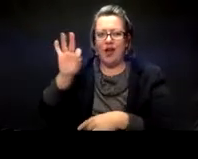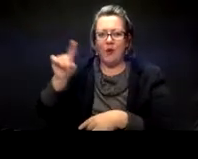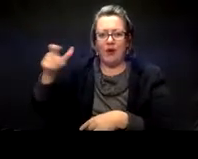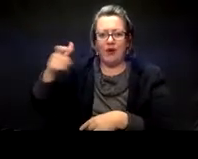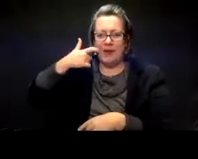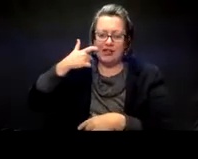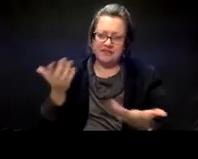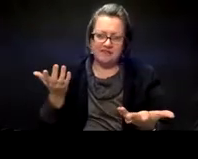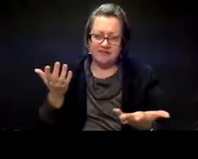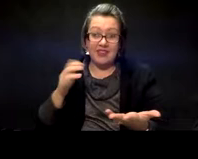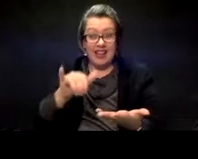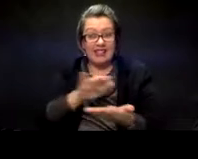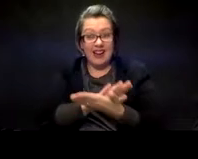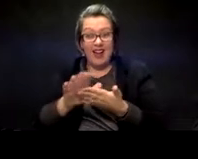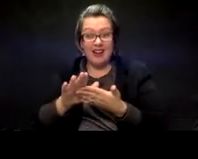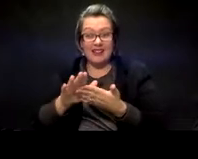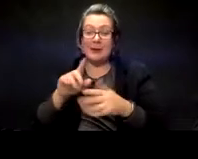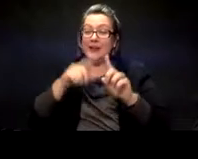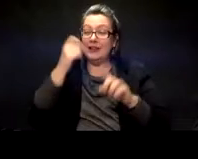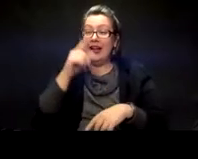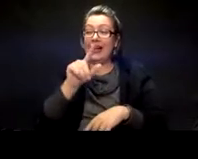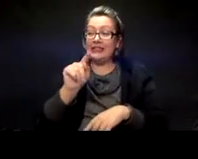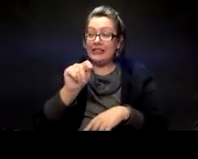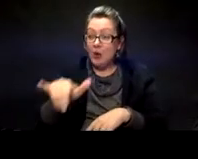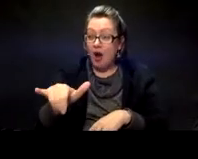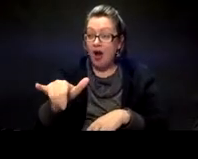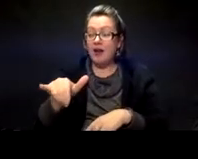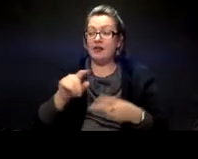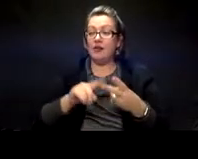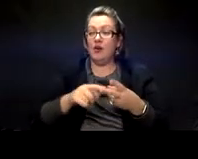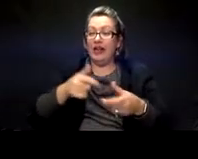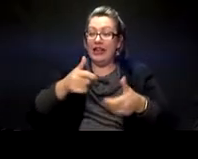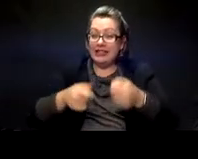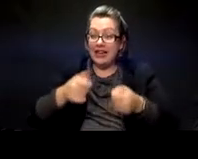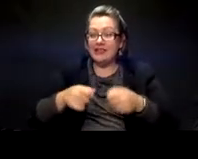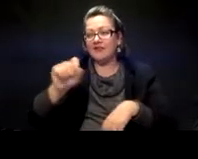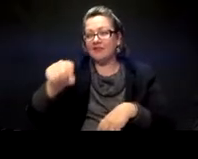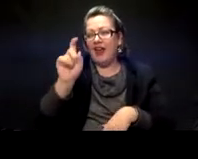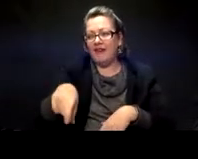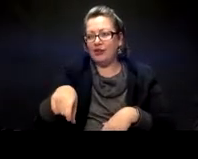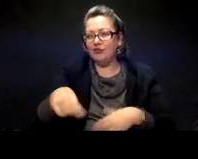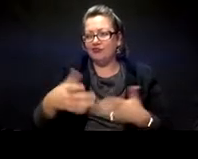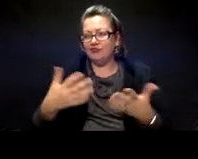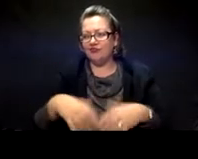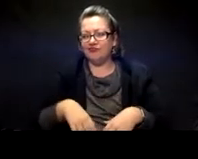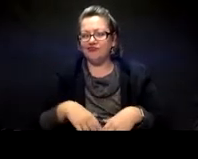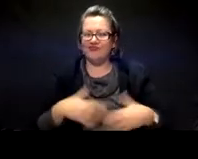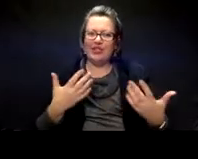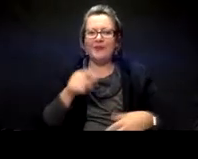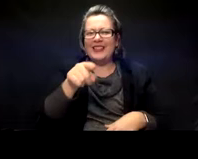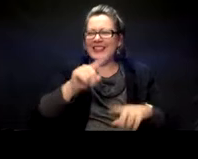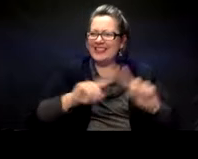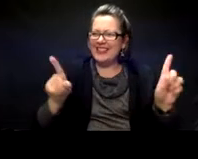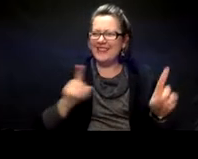So the person calling 911 would not necessarily have that information. It's nice. But with texting or with